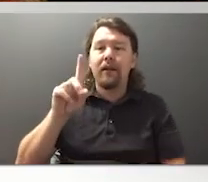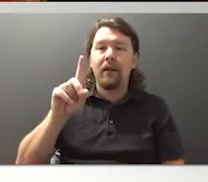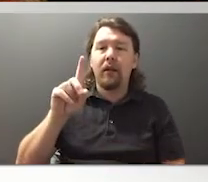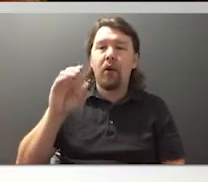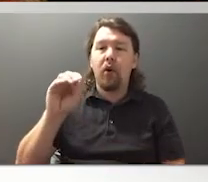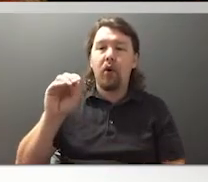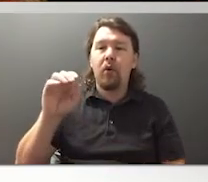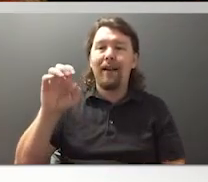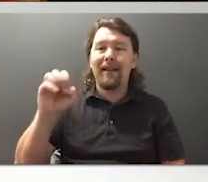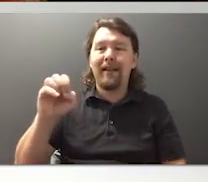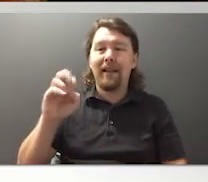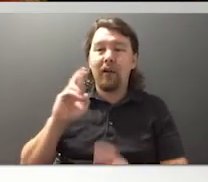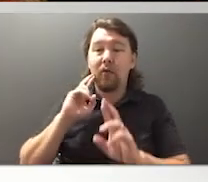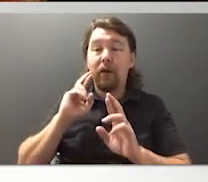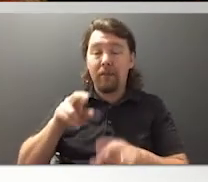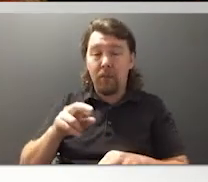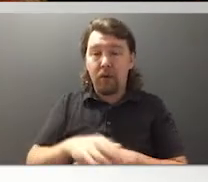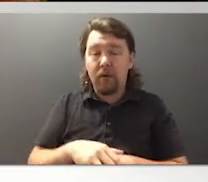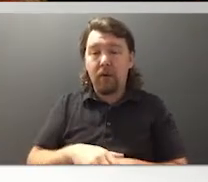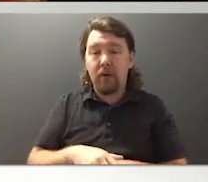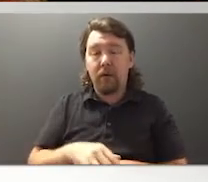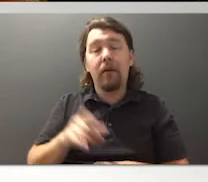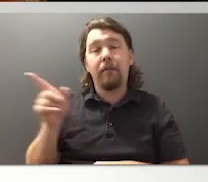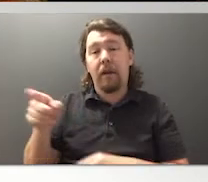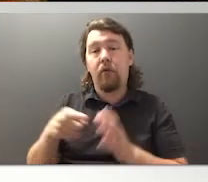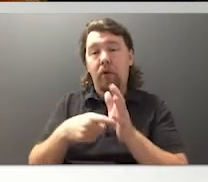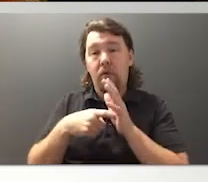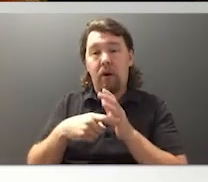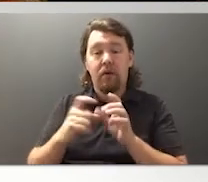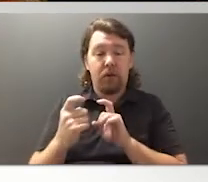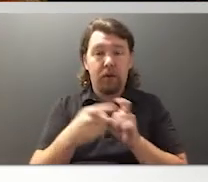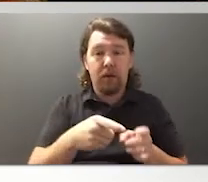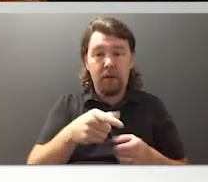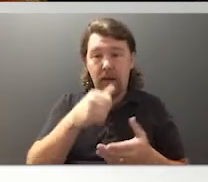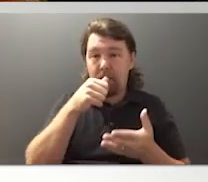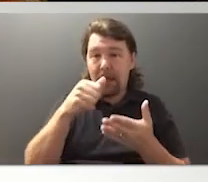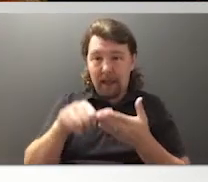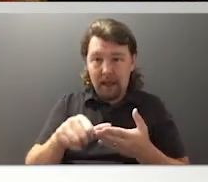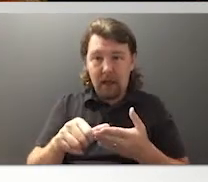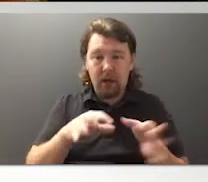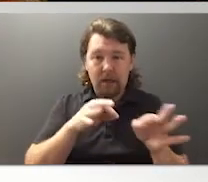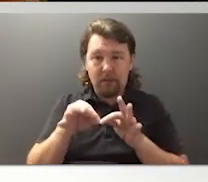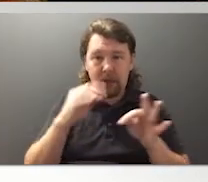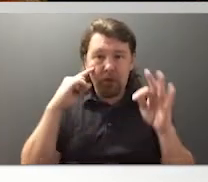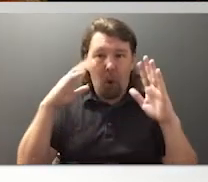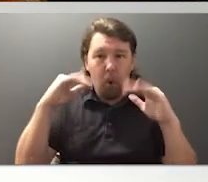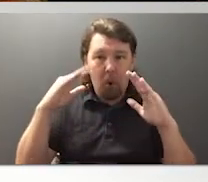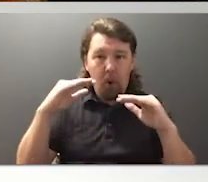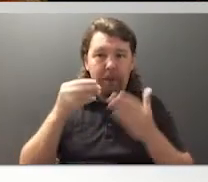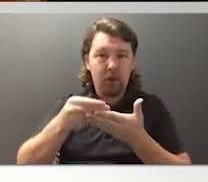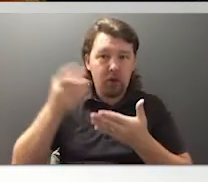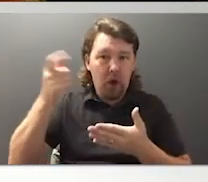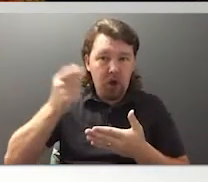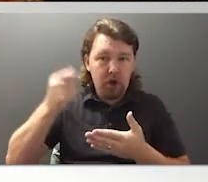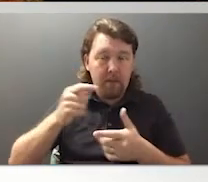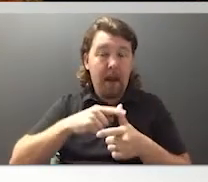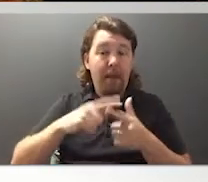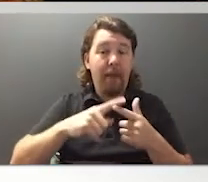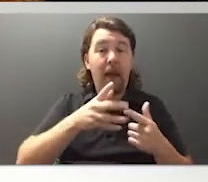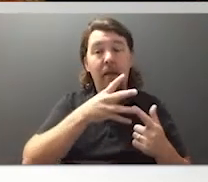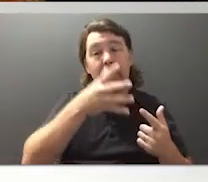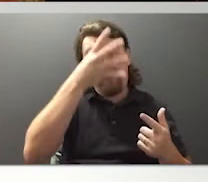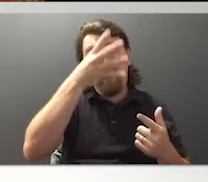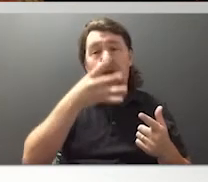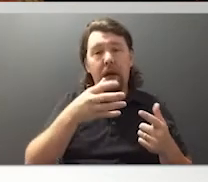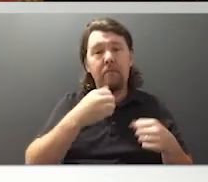incidences, and they are required to give them a letter that explains the Hope Scholarship, and then the parent can take it from there. So the